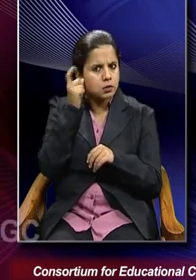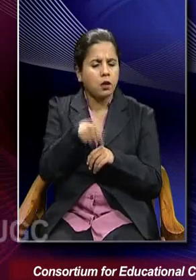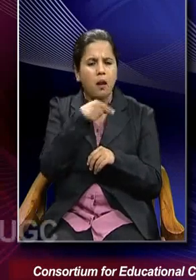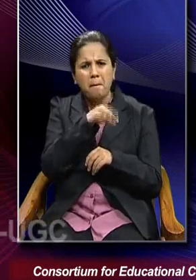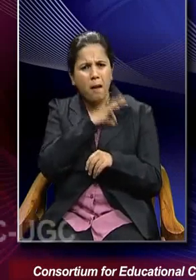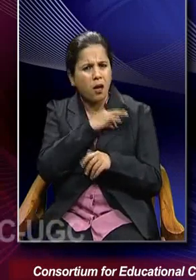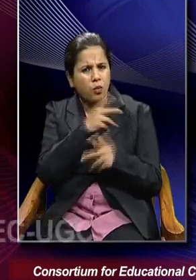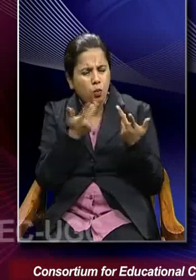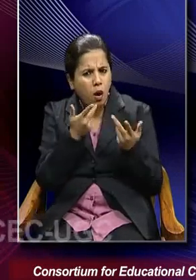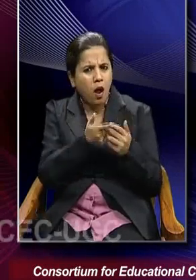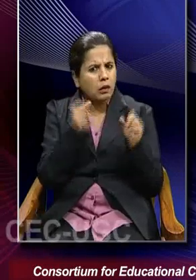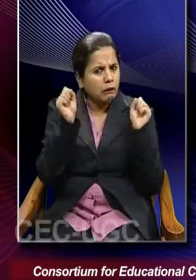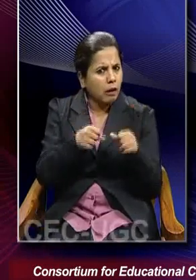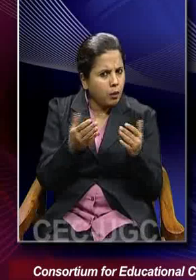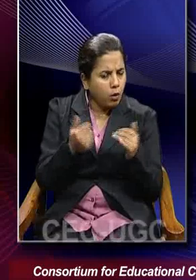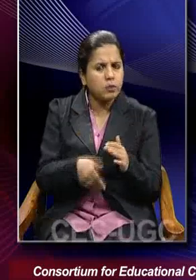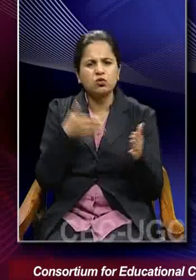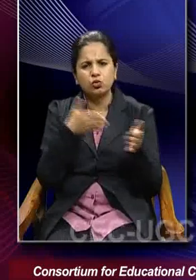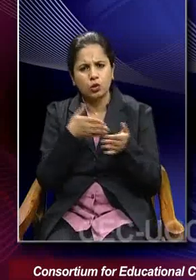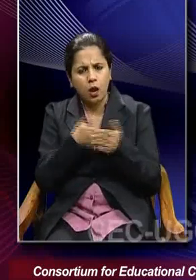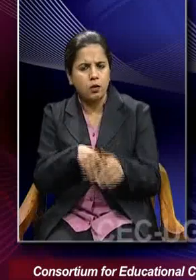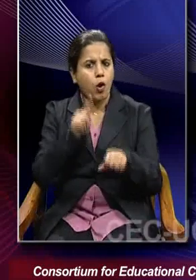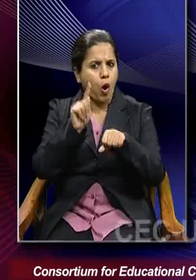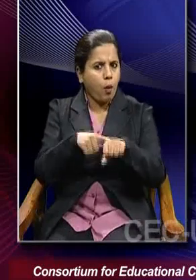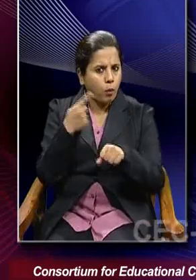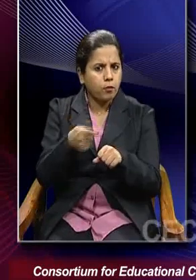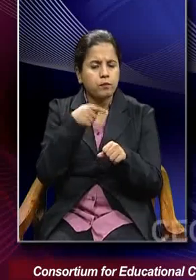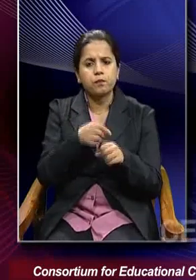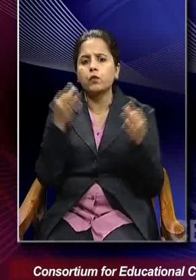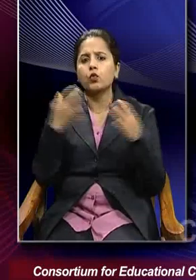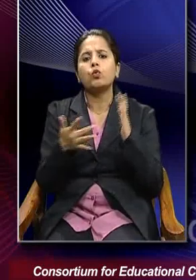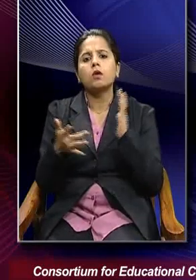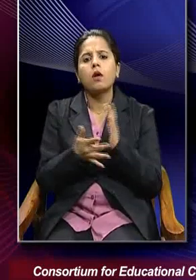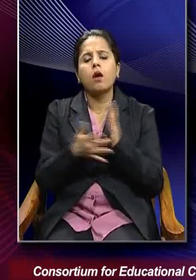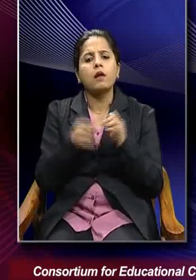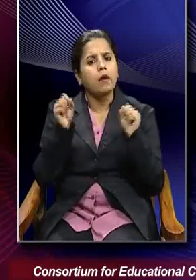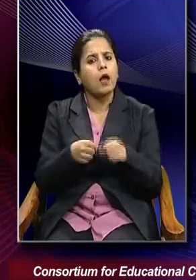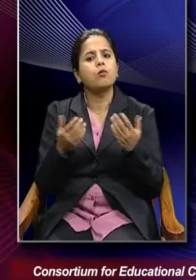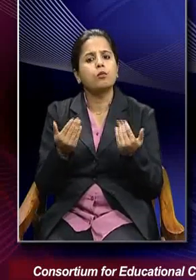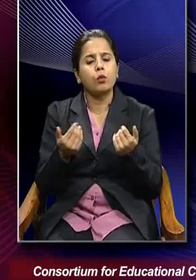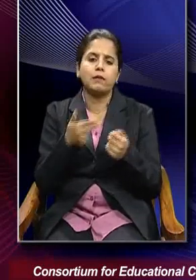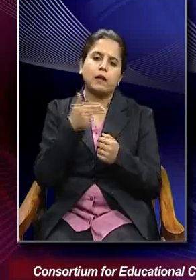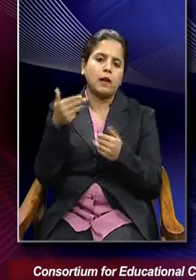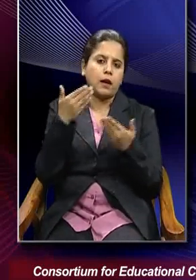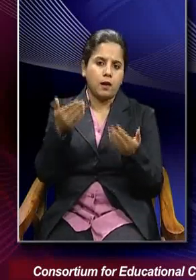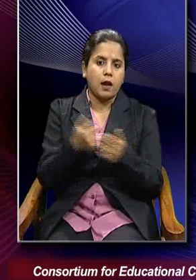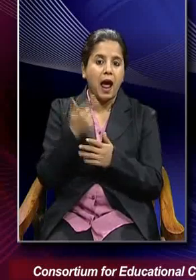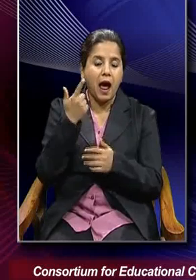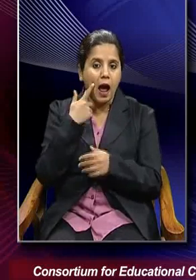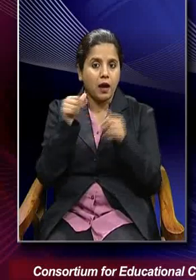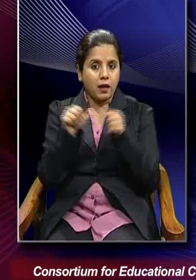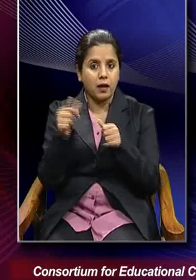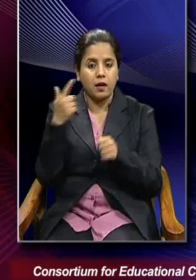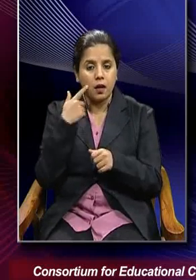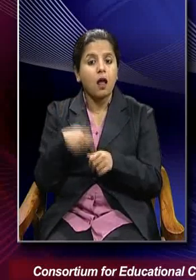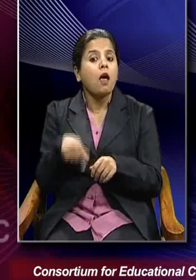the challenges, the opportunities of the new technologies, namely like AI,